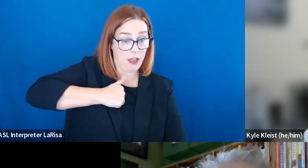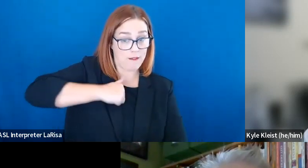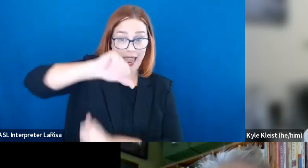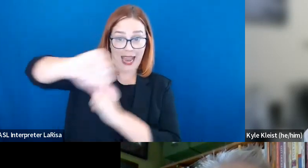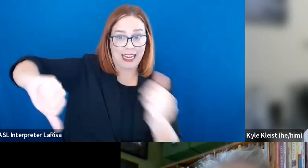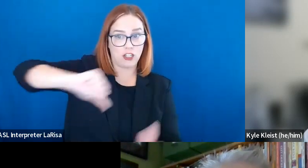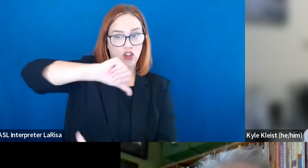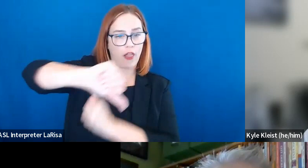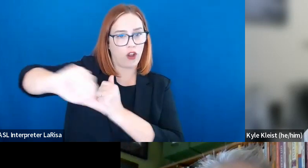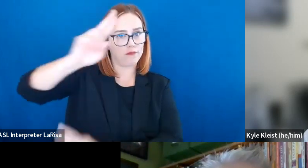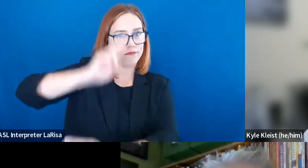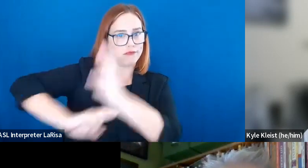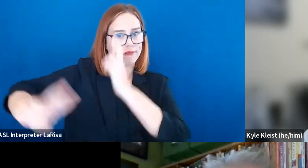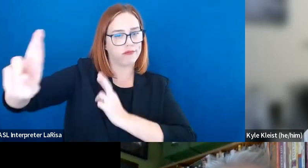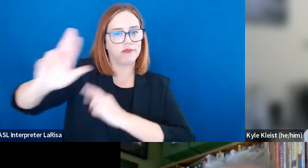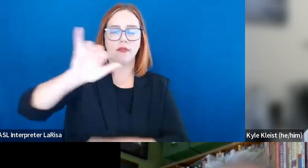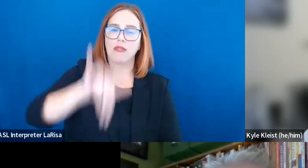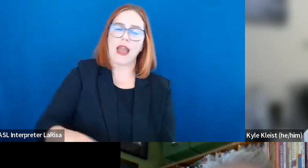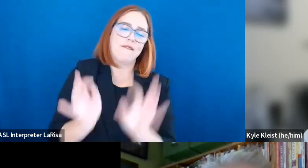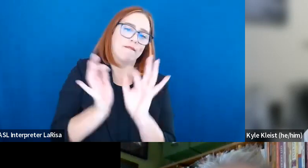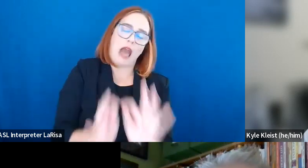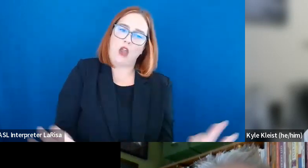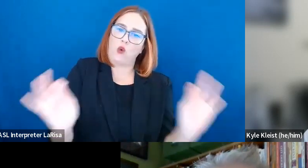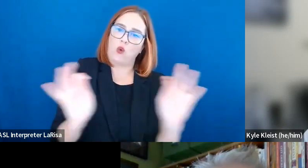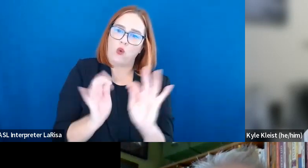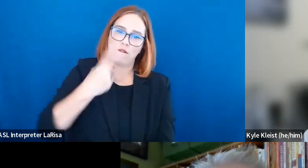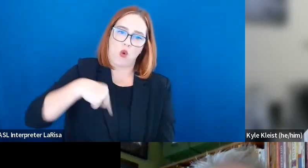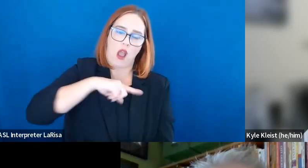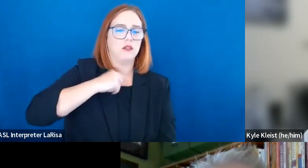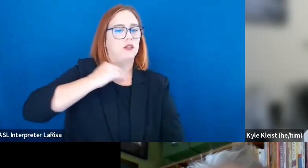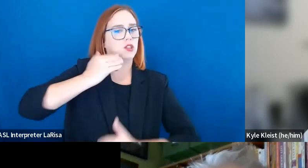us to move forward? Thank you very much.